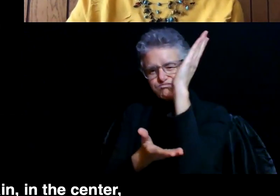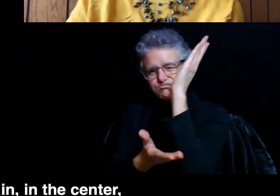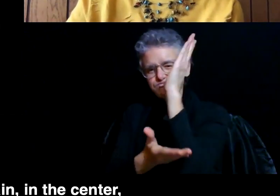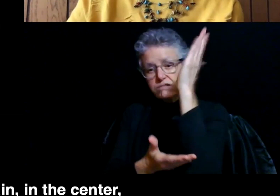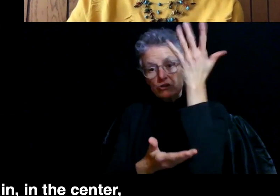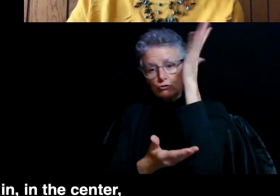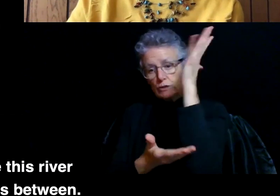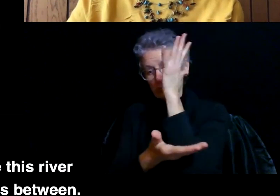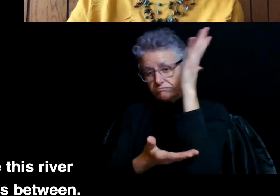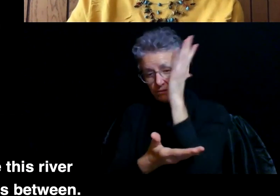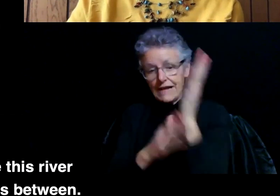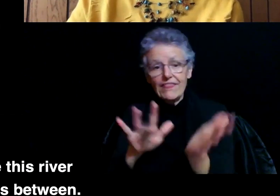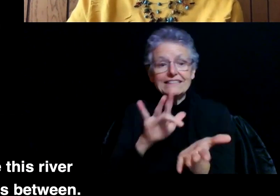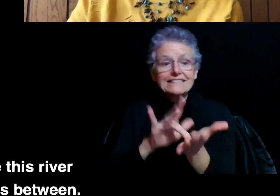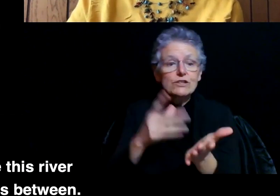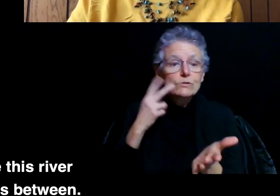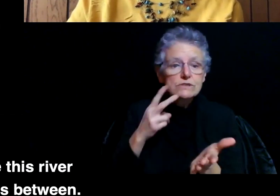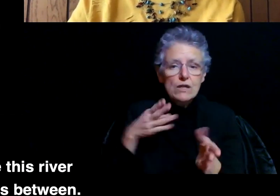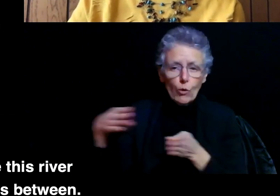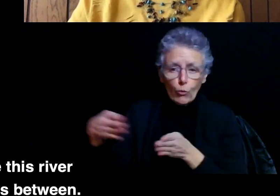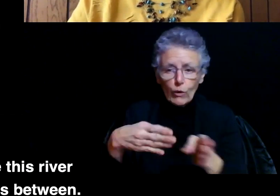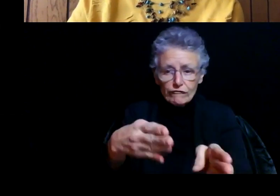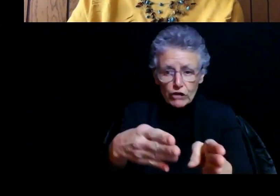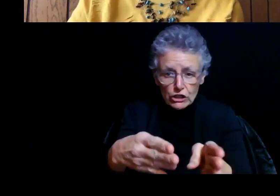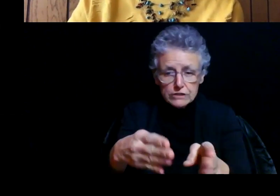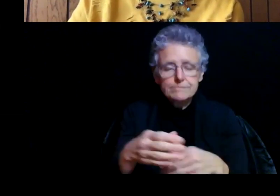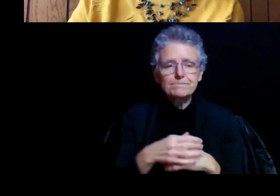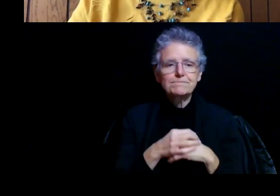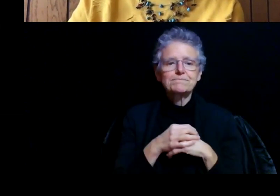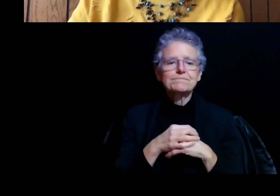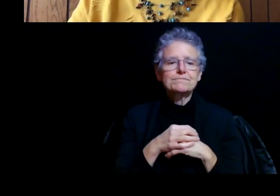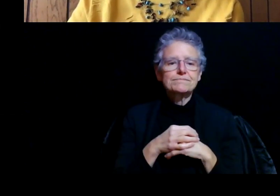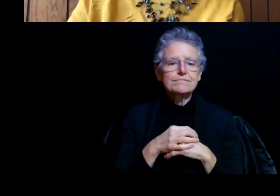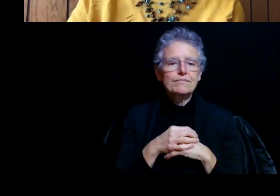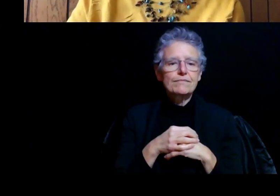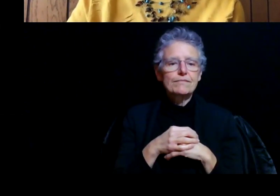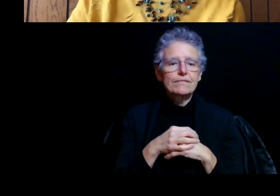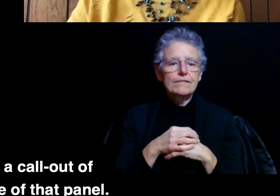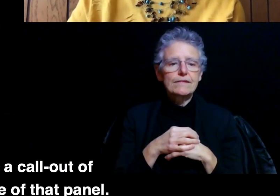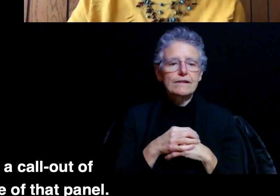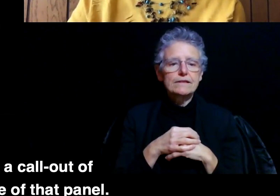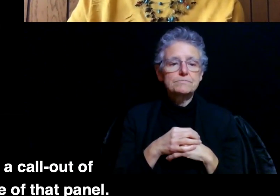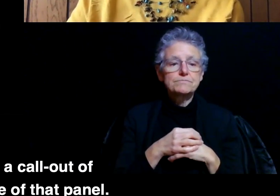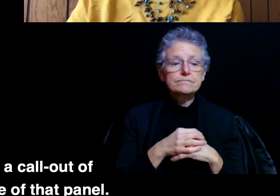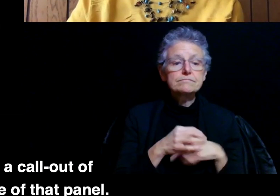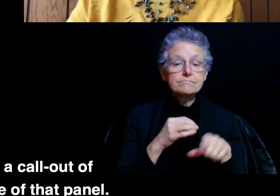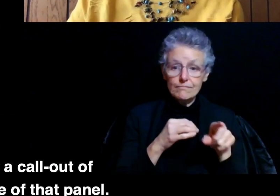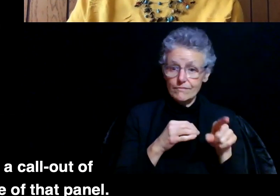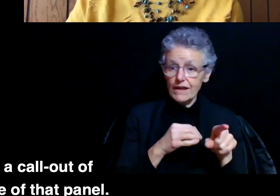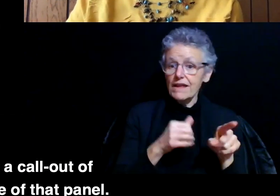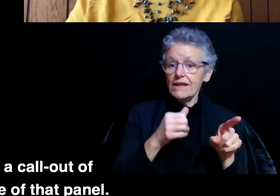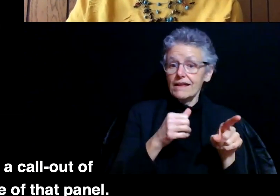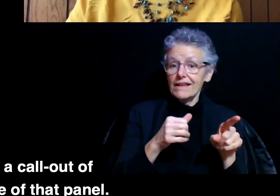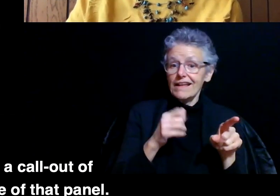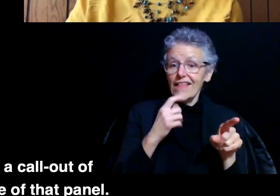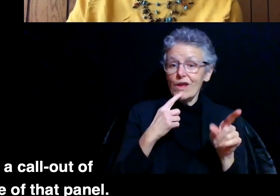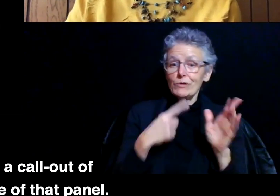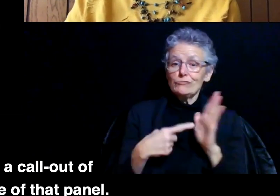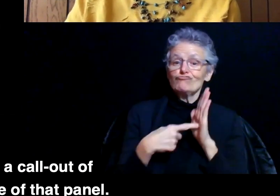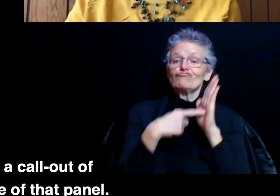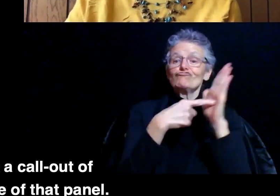then again in the center, we see this river that runs between. New slide shows a closer image of the west wall. So this is a call out of that